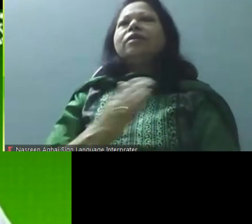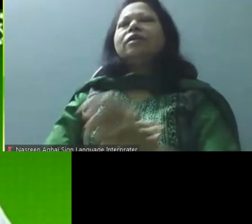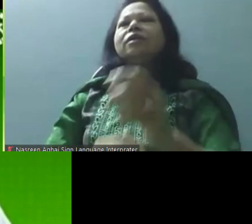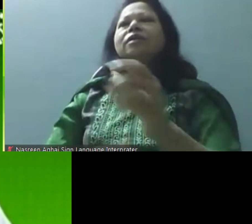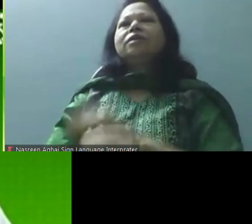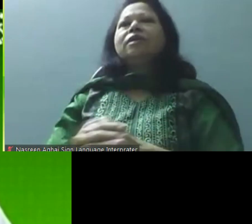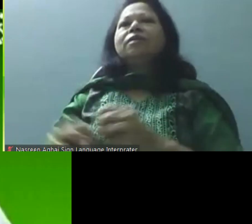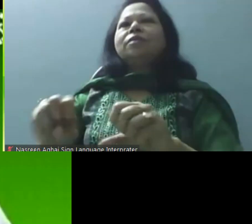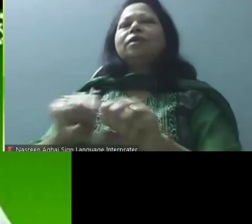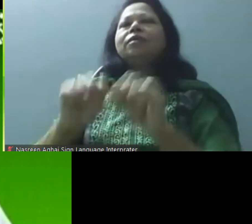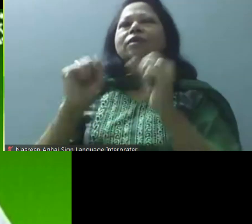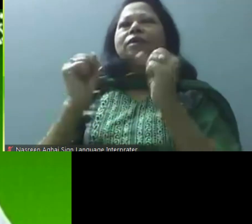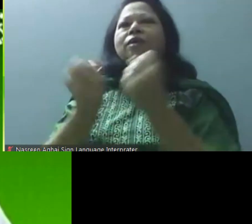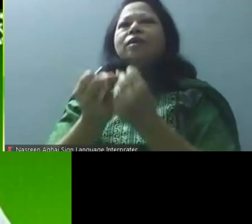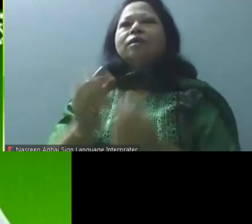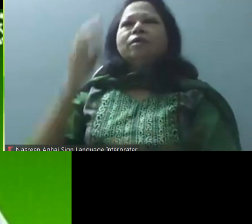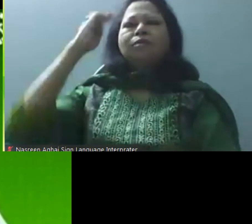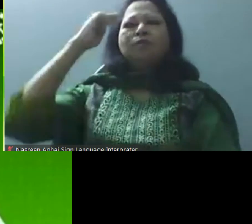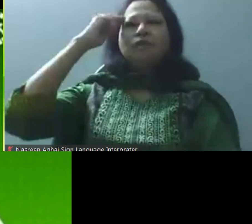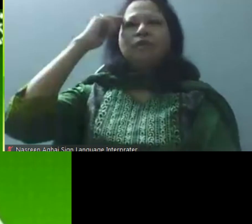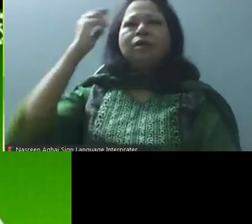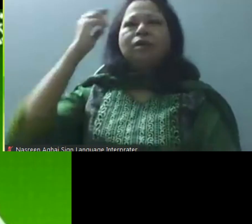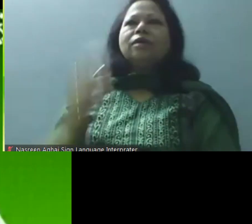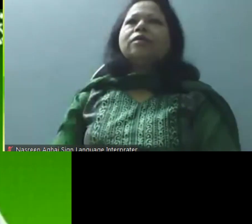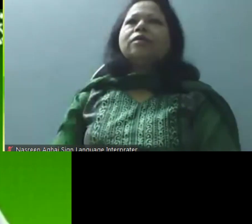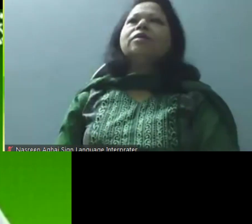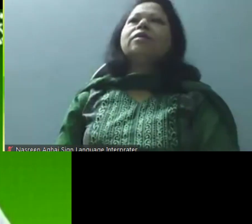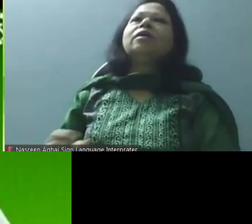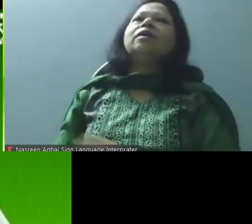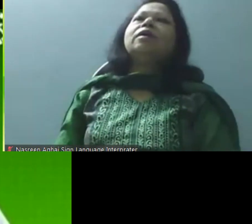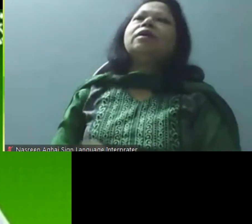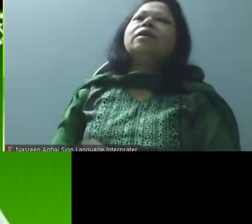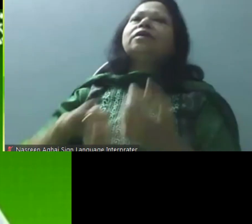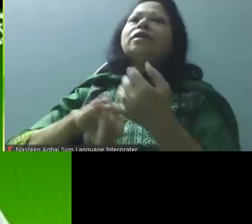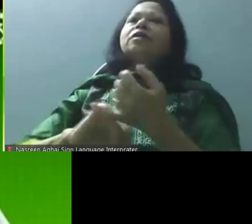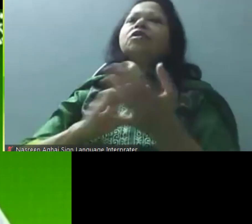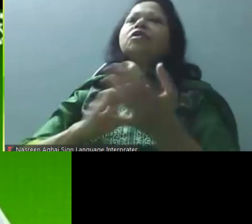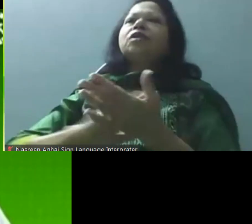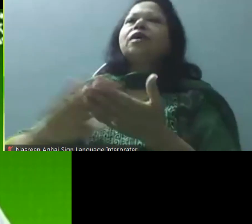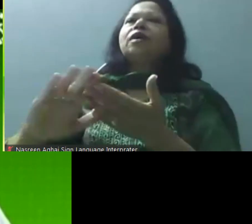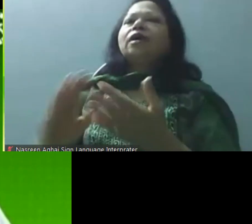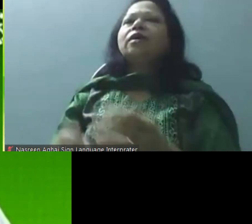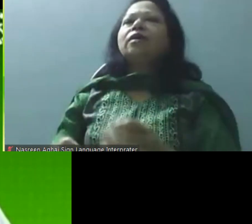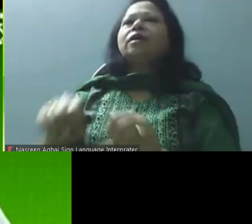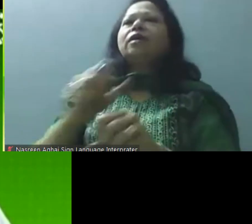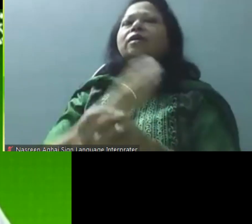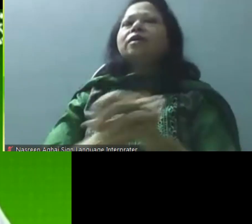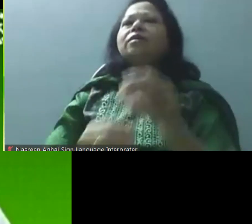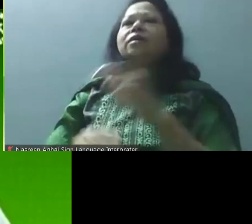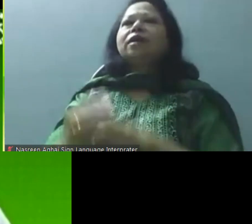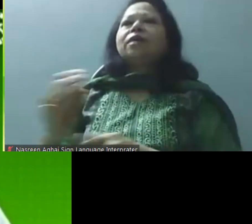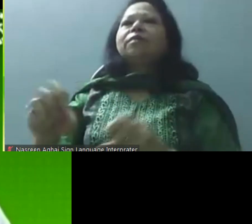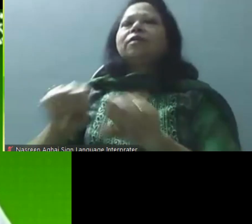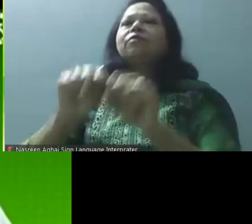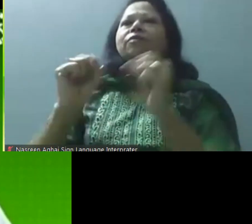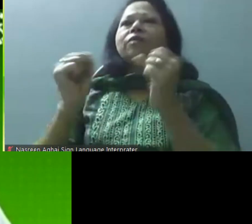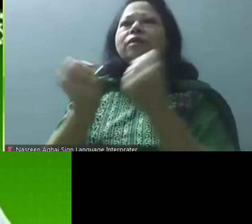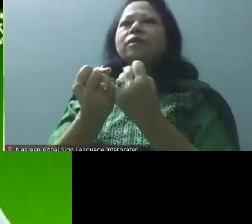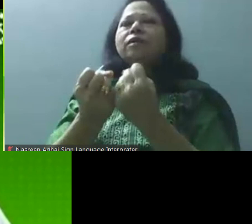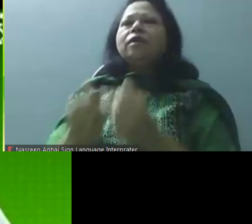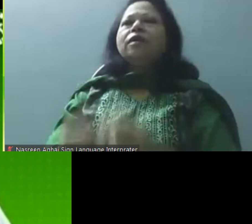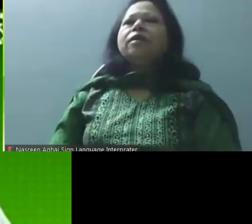have Professor Shahid Ahmed Memon, the chairman of Pakistan Disabled Foundation, and with him we have Miss